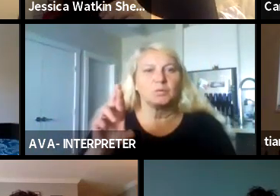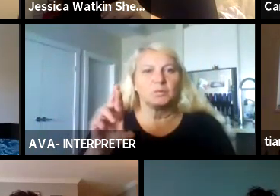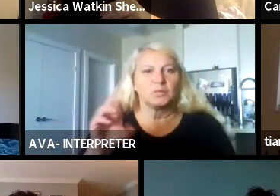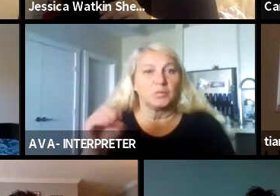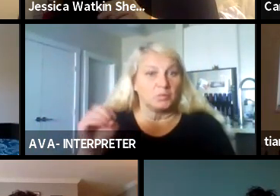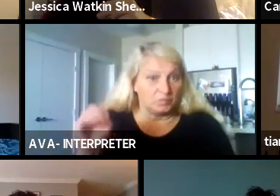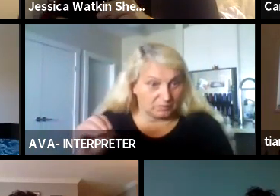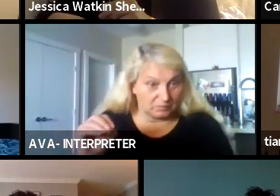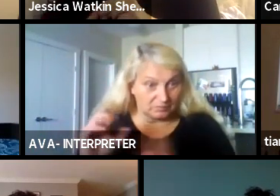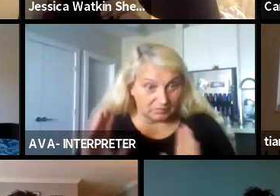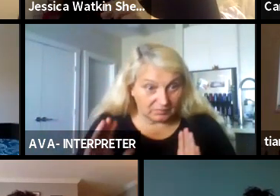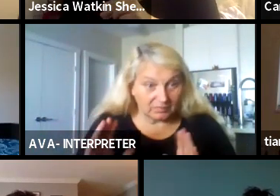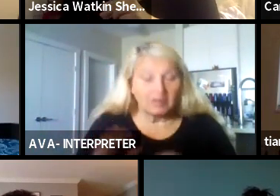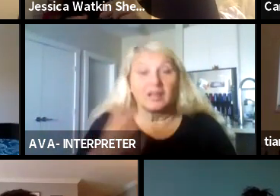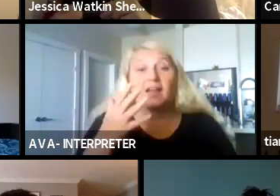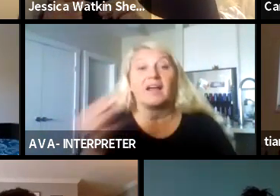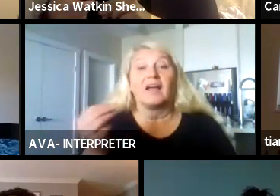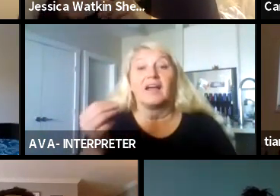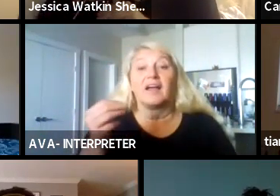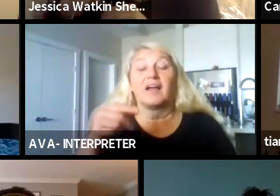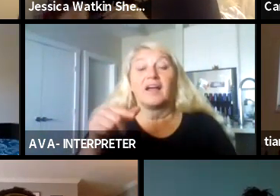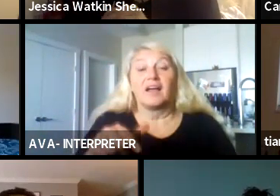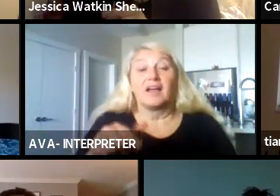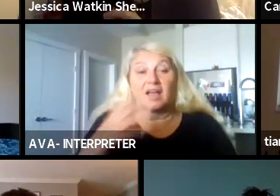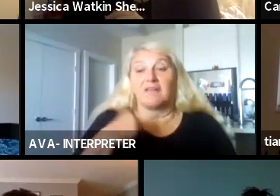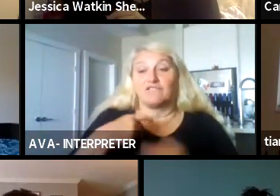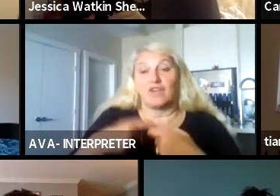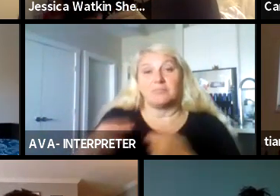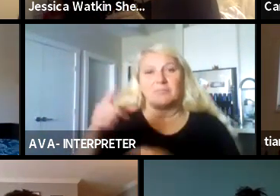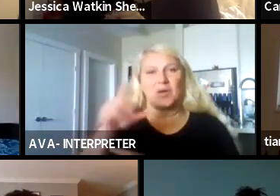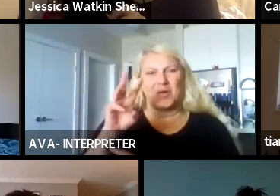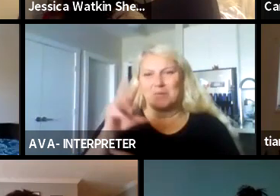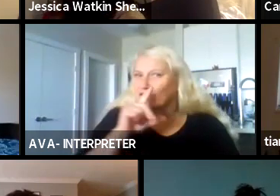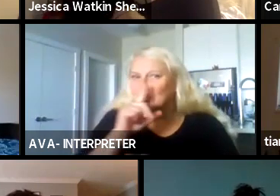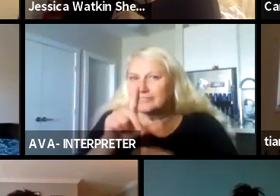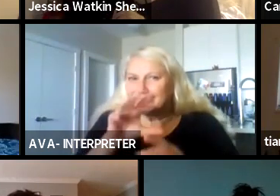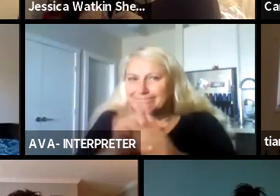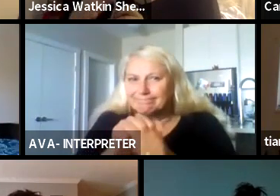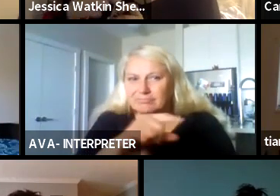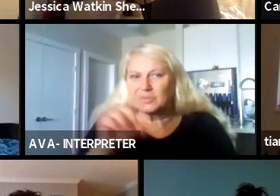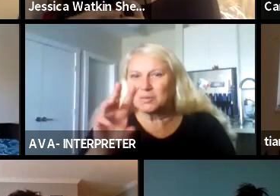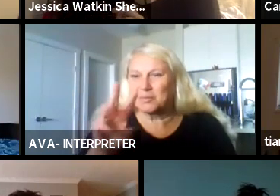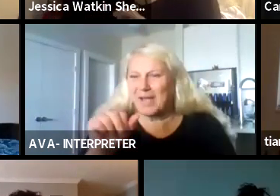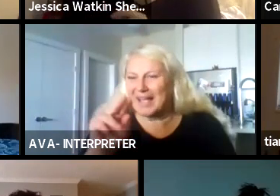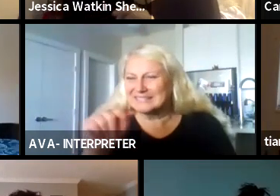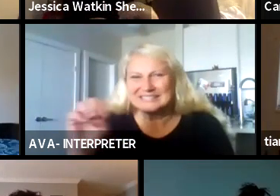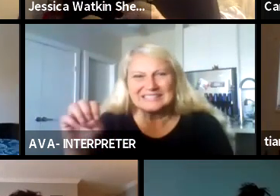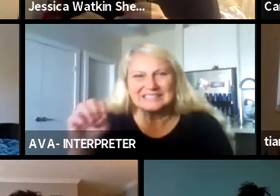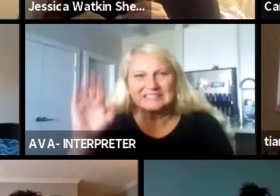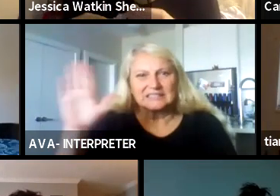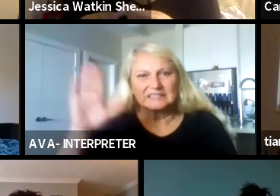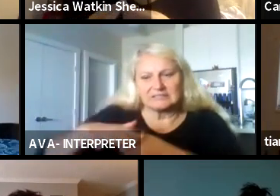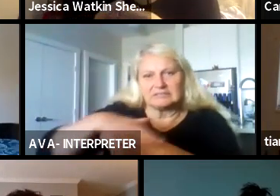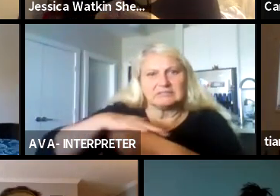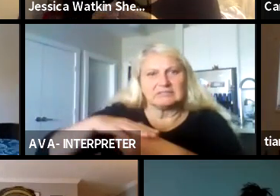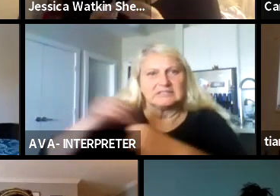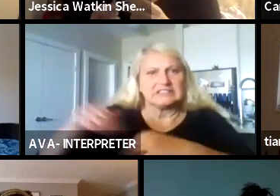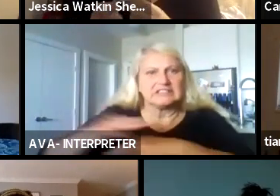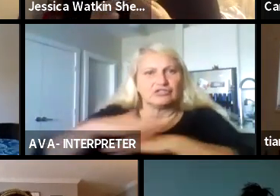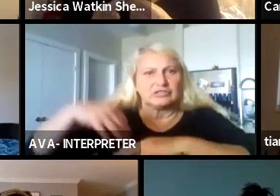Like I said, I'm a citizen of Catawba Nation. I am sitting in an all-white room. I have